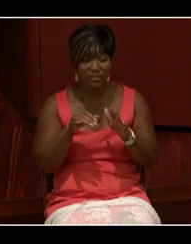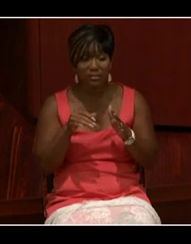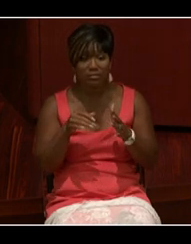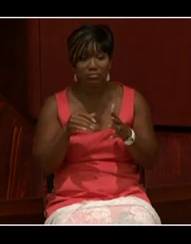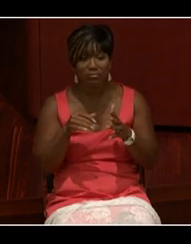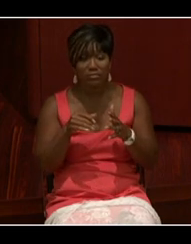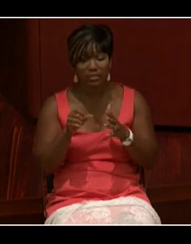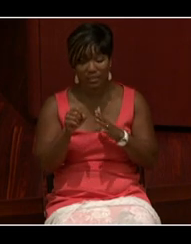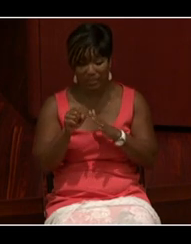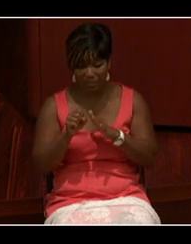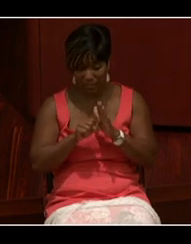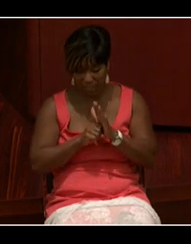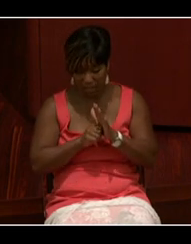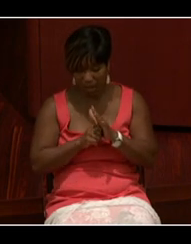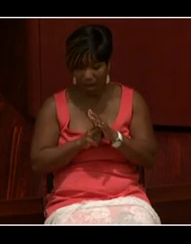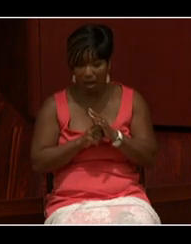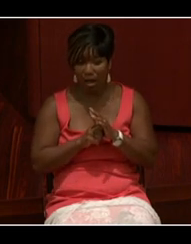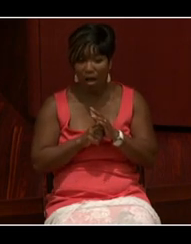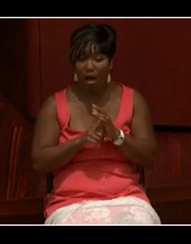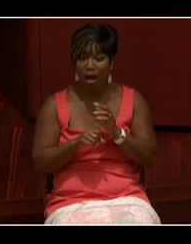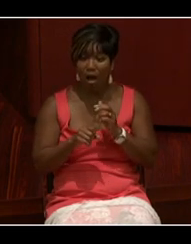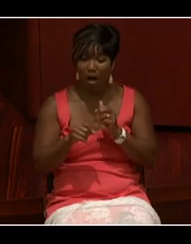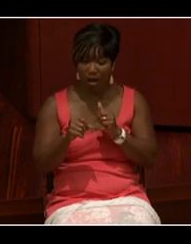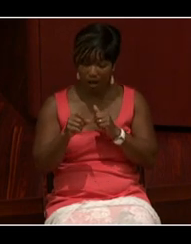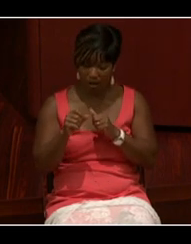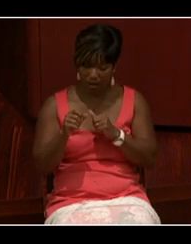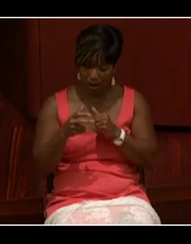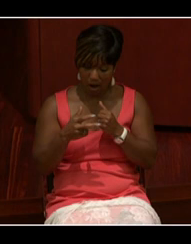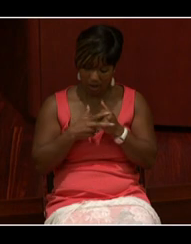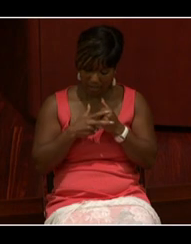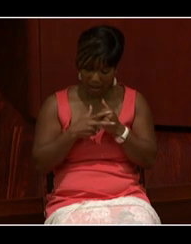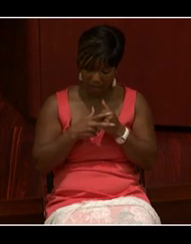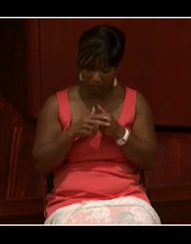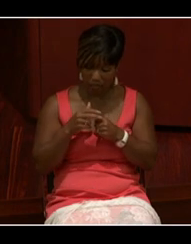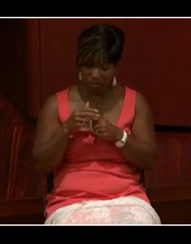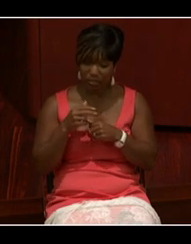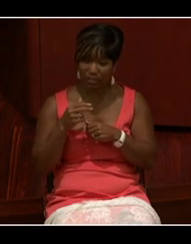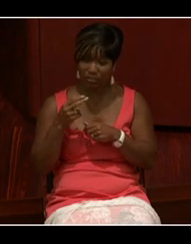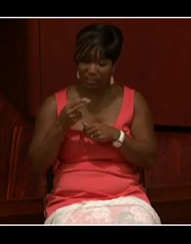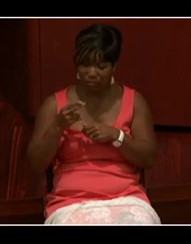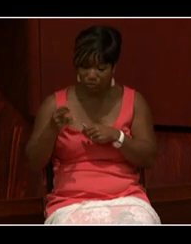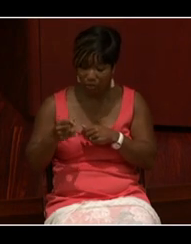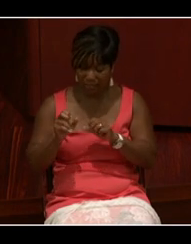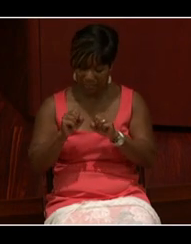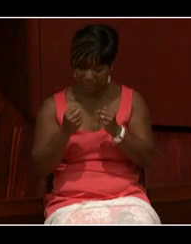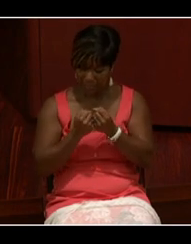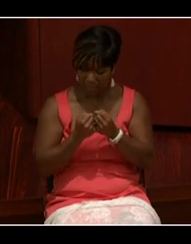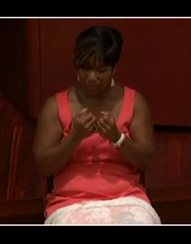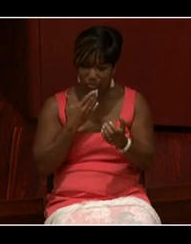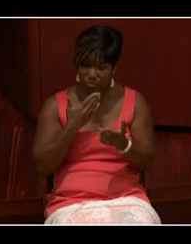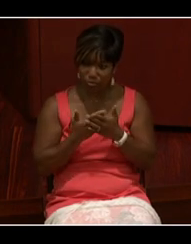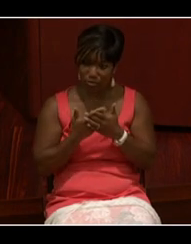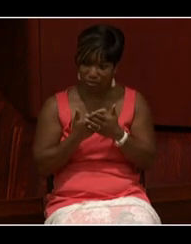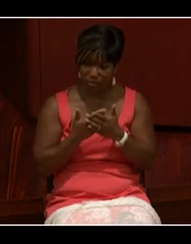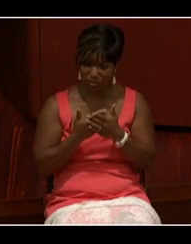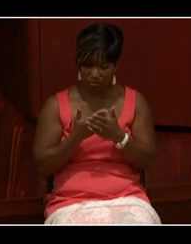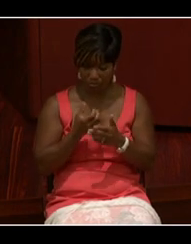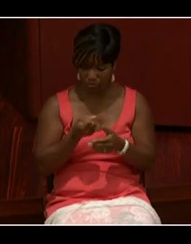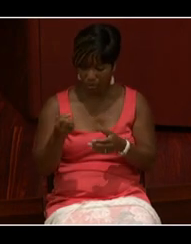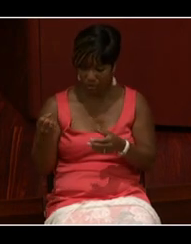a state archives or state historical society, and those are good sources to look into for more